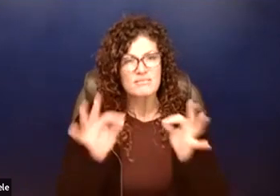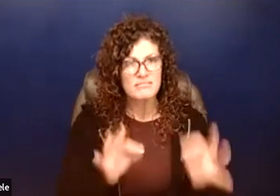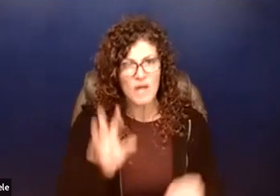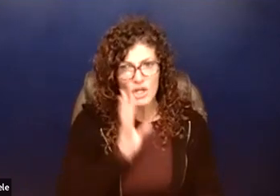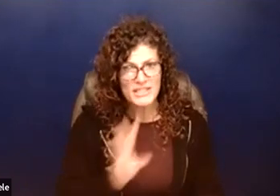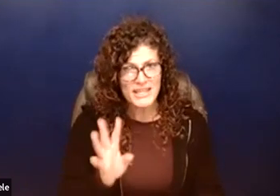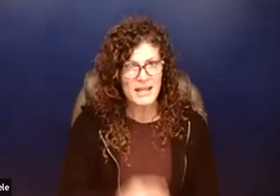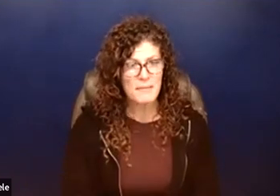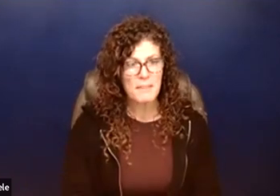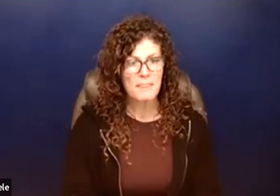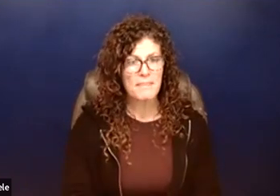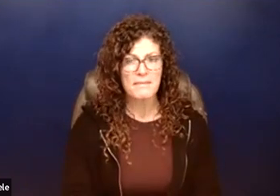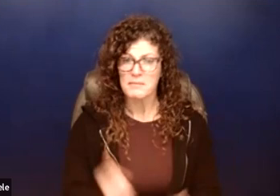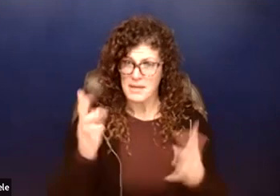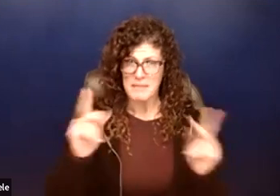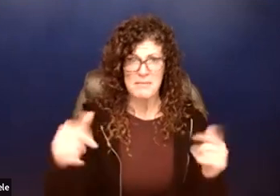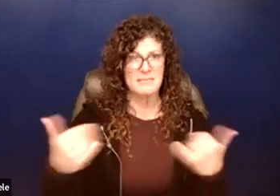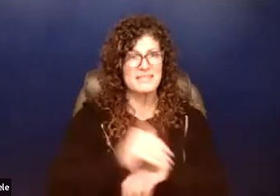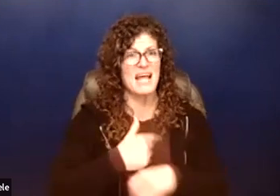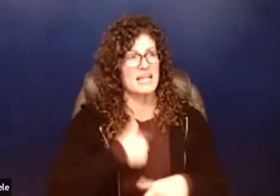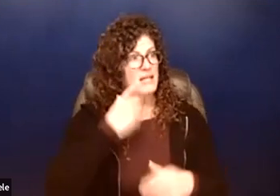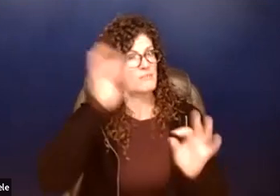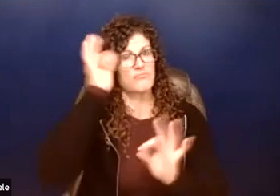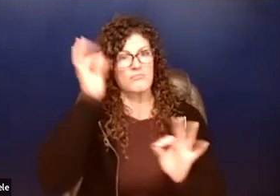tonight said that they had no idea what was going on, and also